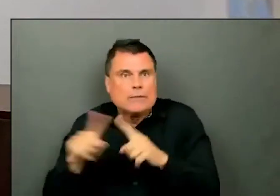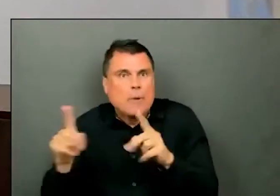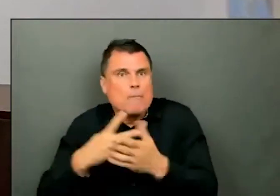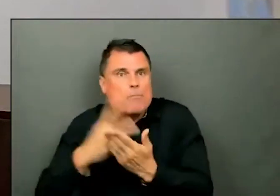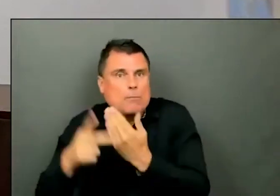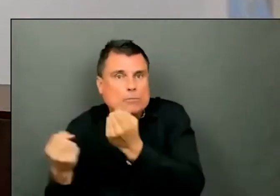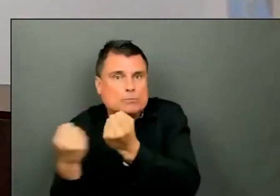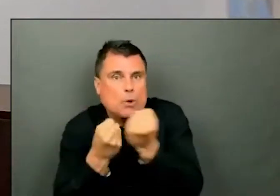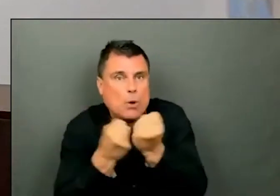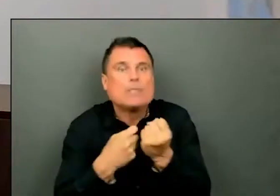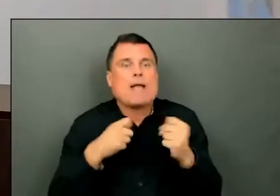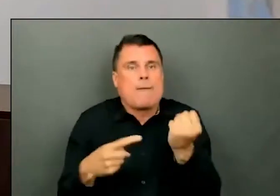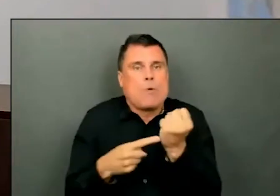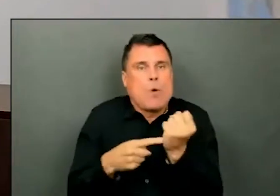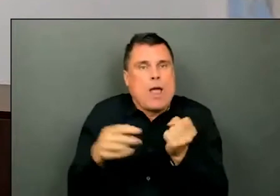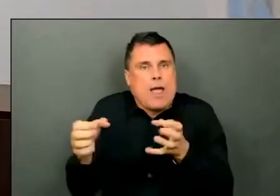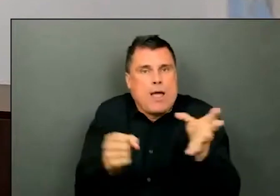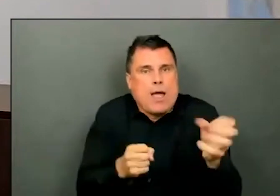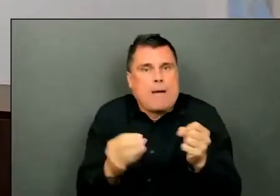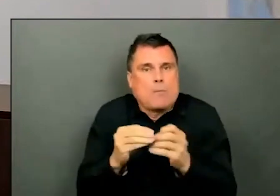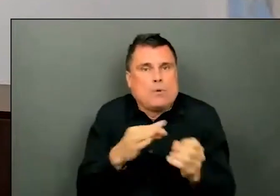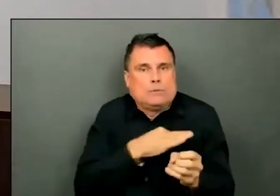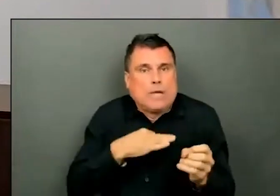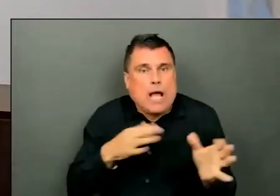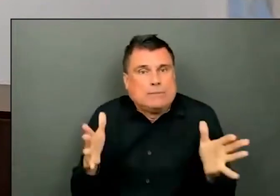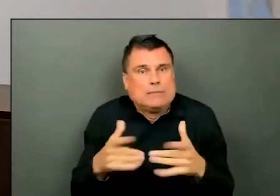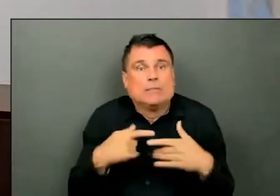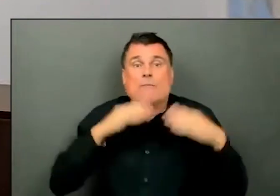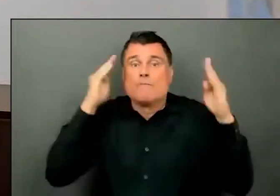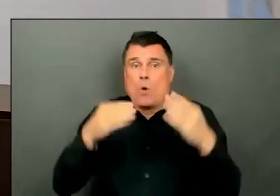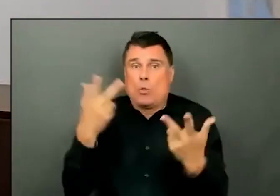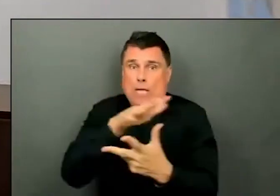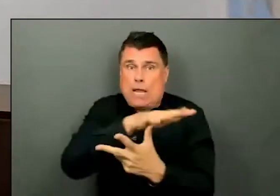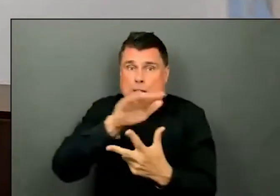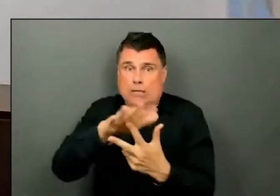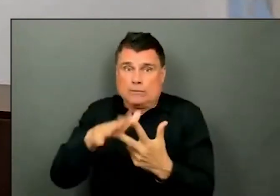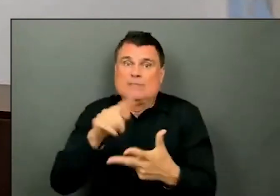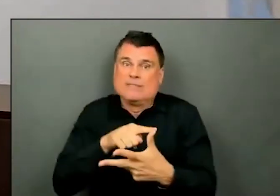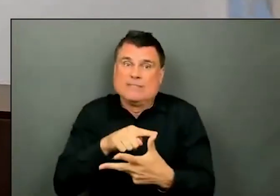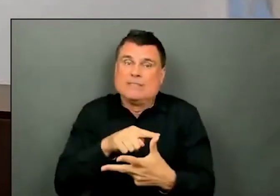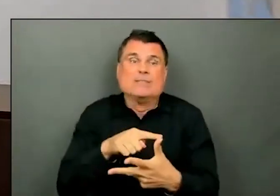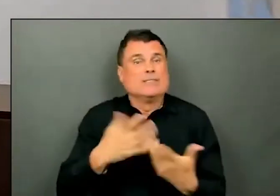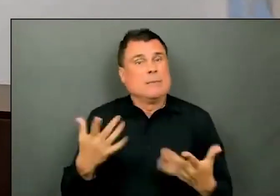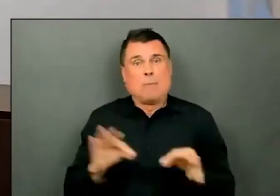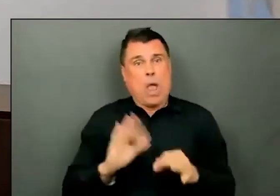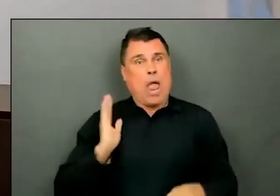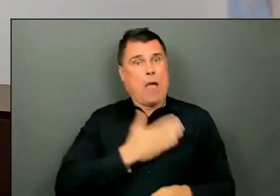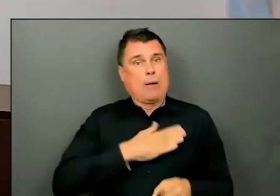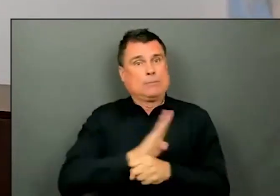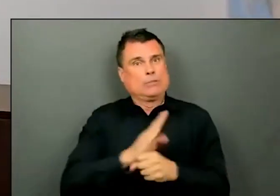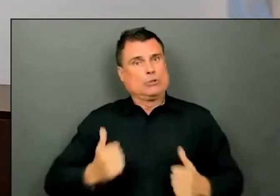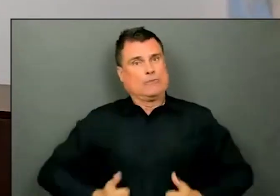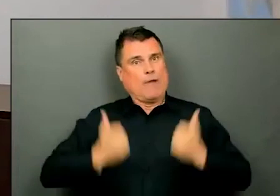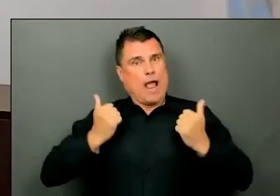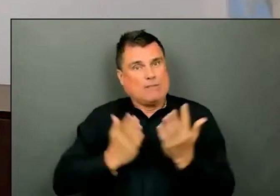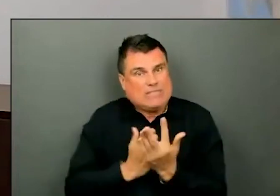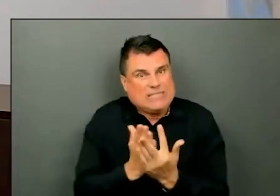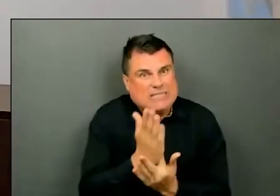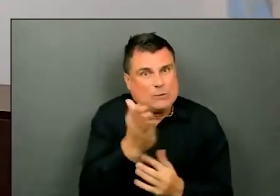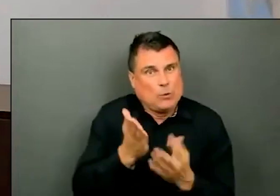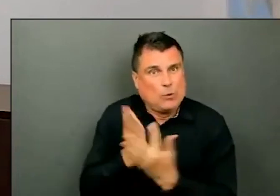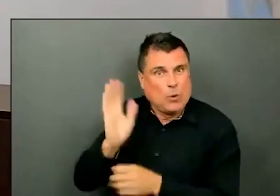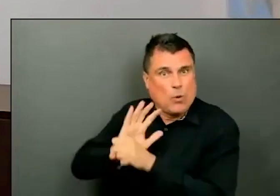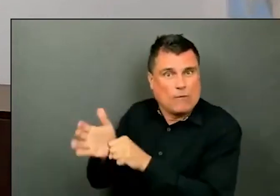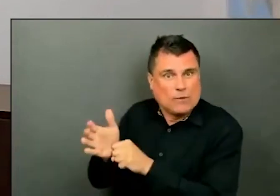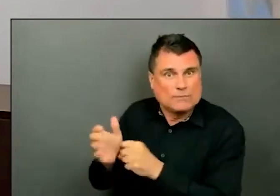immediately focused on three priorities. First, survive as an organization. Second, working on resetting our organization. We went to a lot